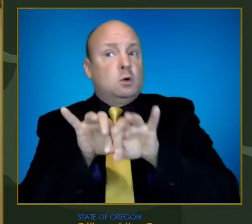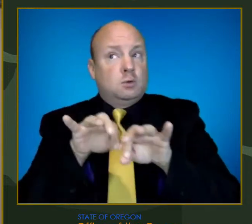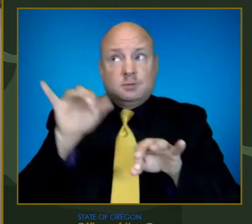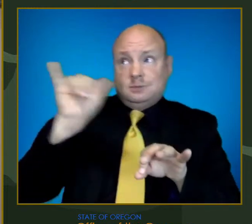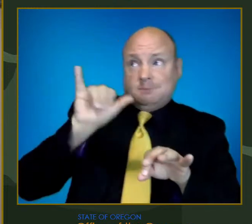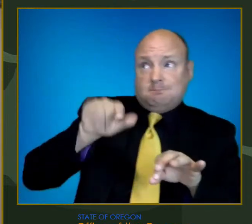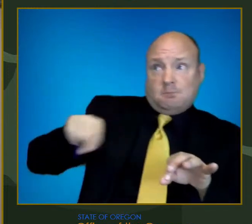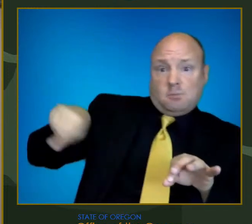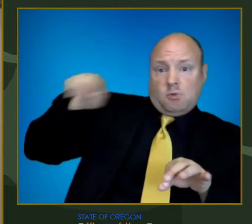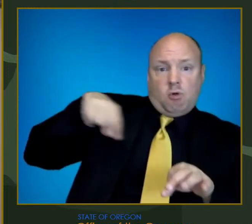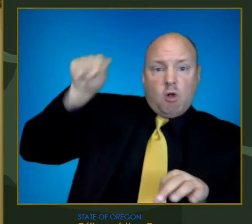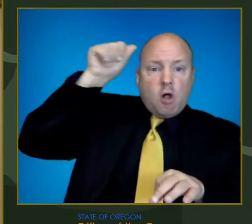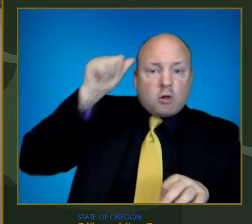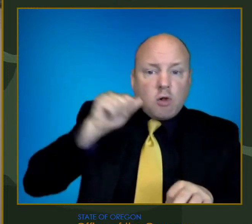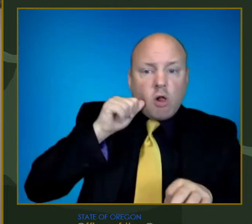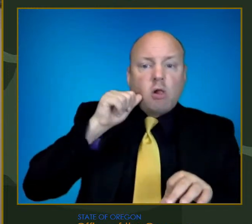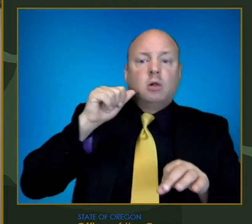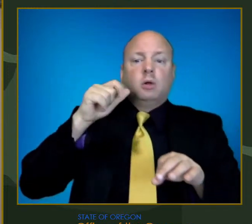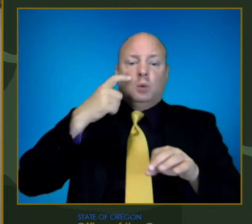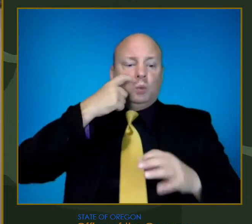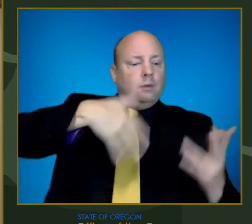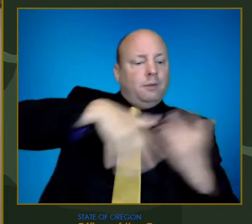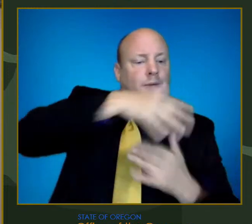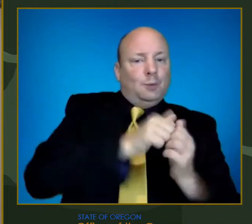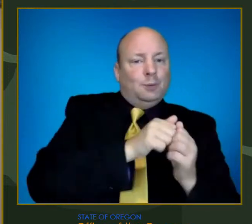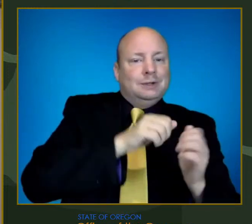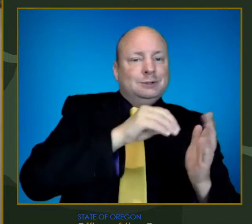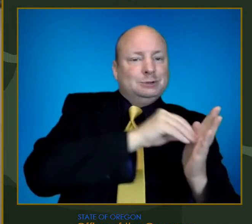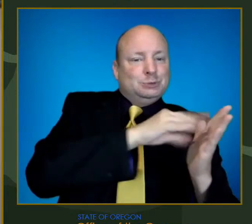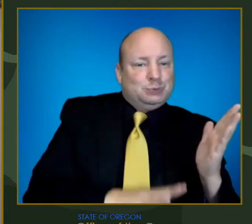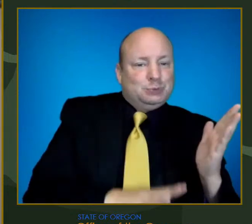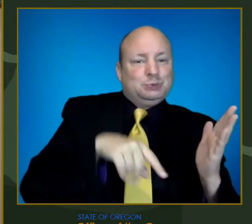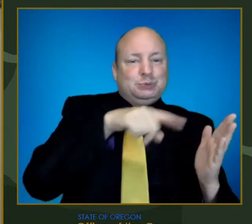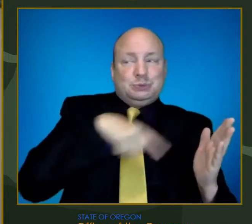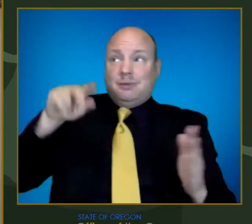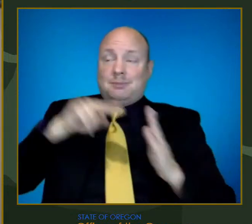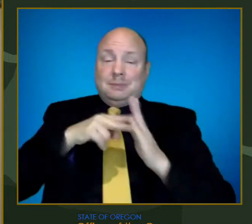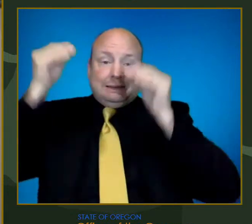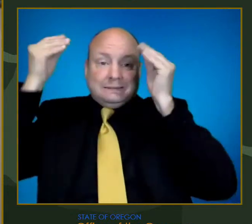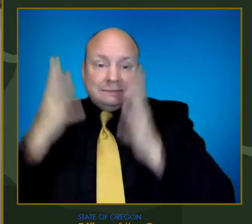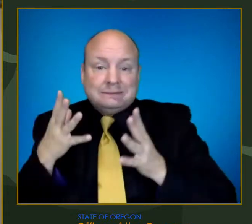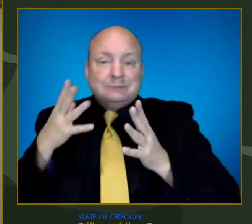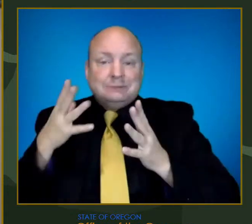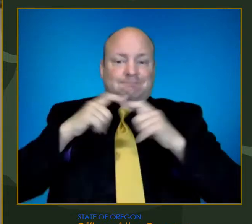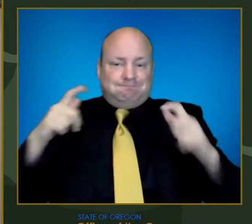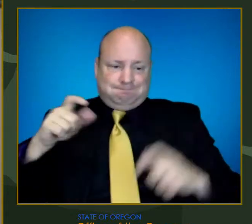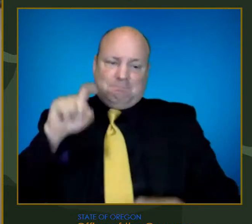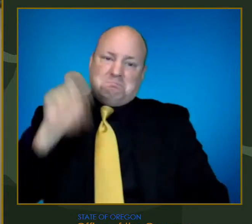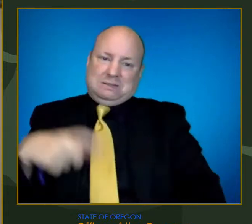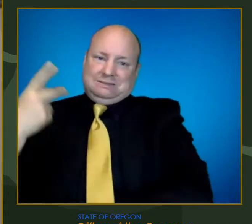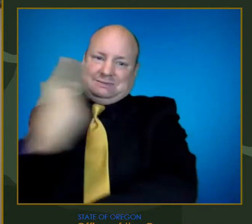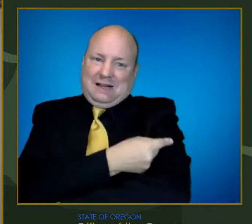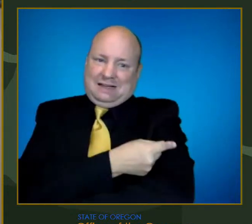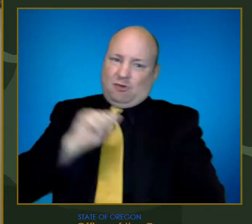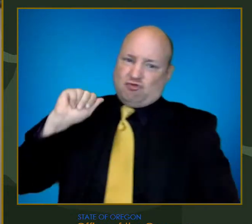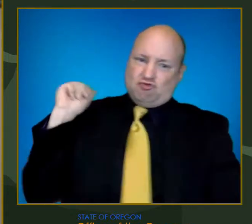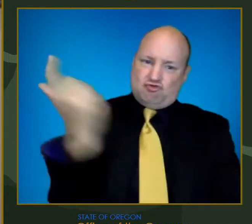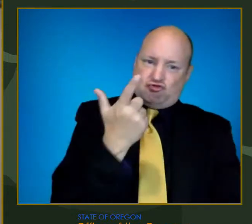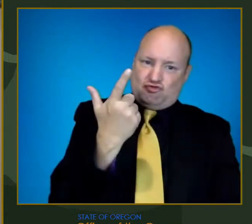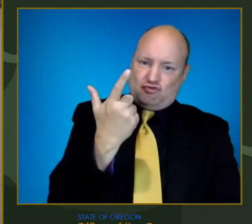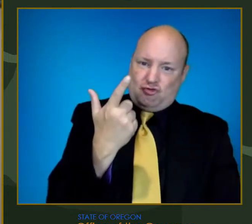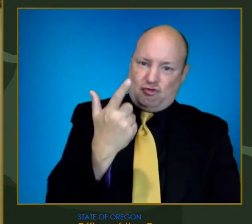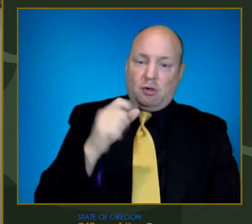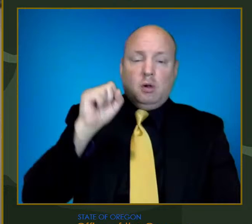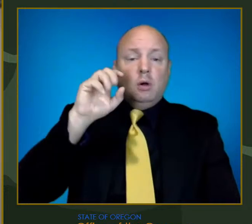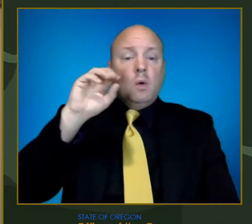fully vaccinated against COVID-19. That's why I've directed the Oregon Health Authority to